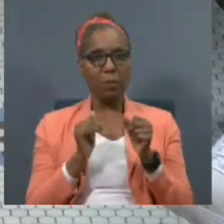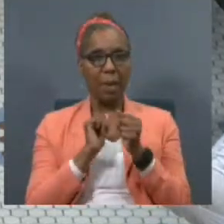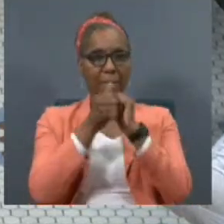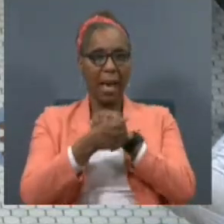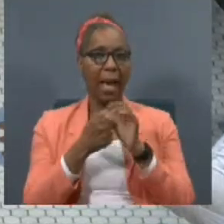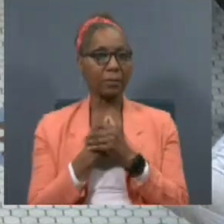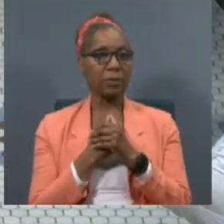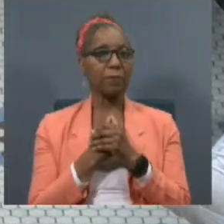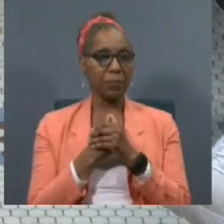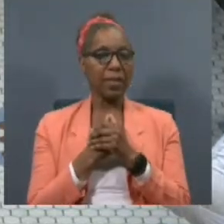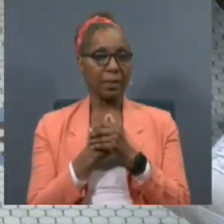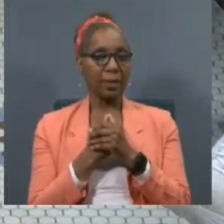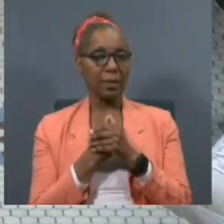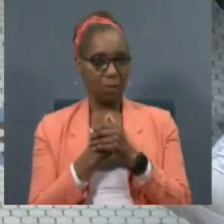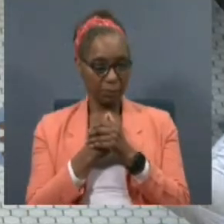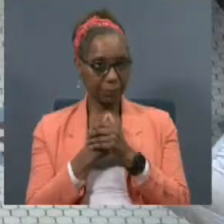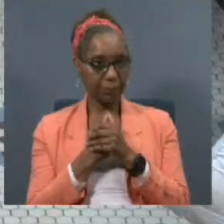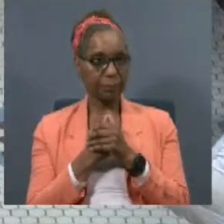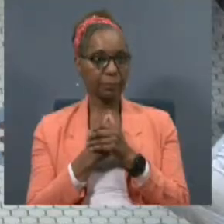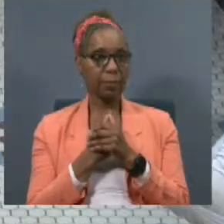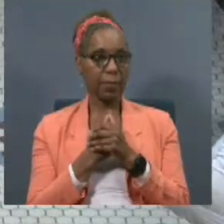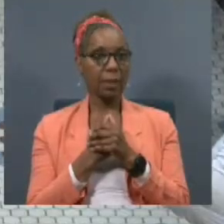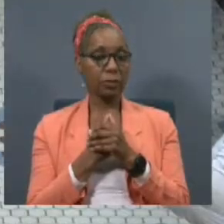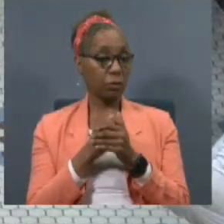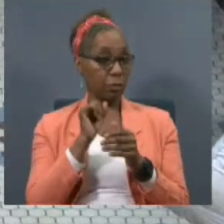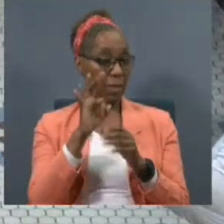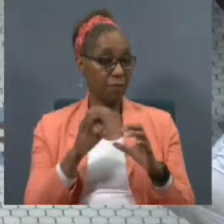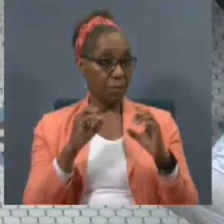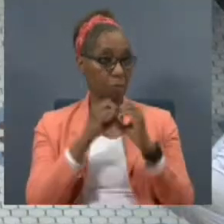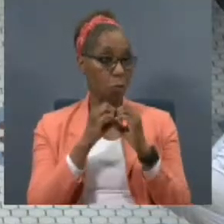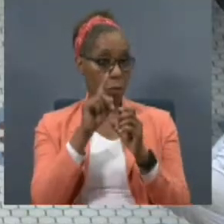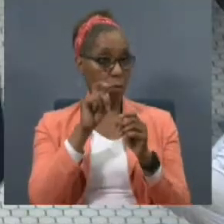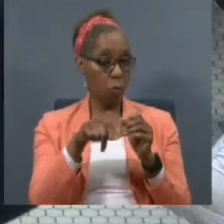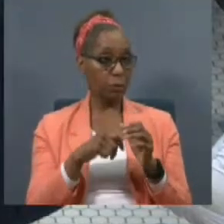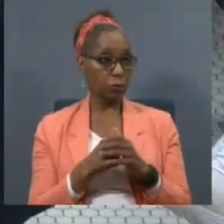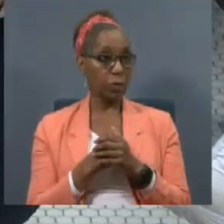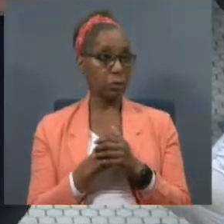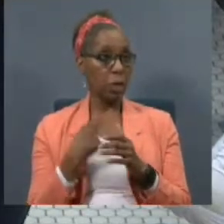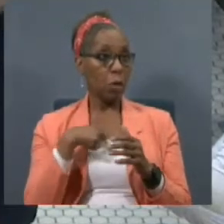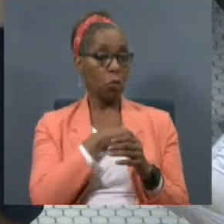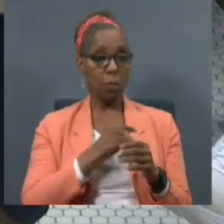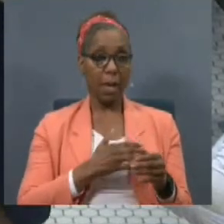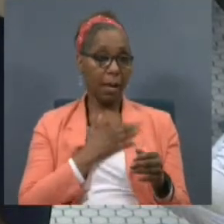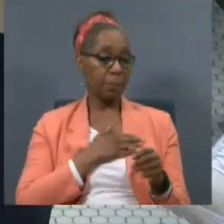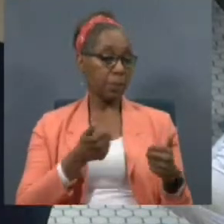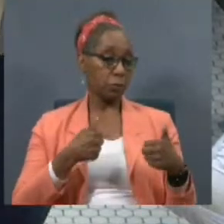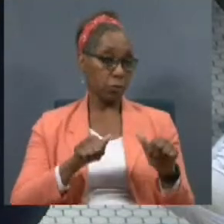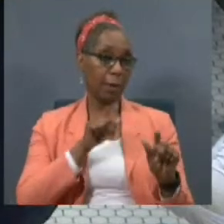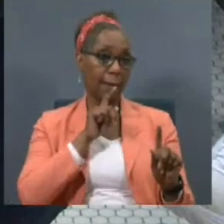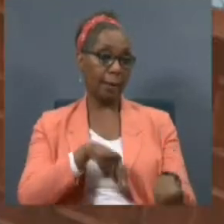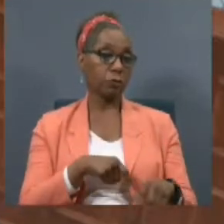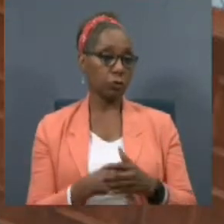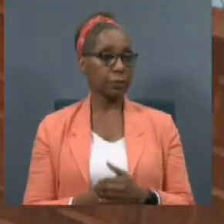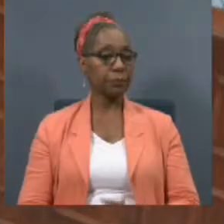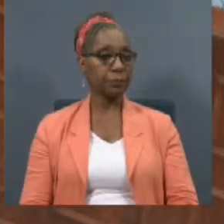Patrick may want them to be. If there's any other questions, we'll be glad to attempt to answer them.